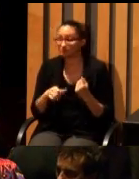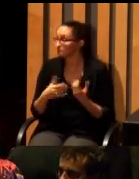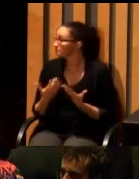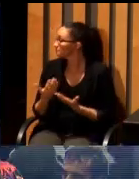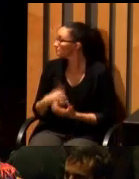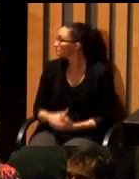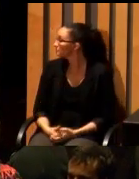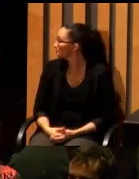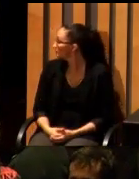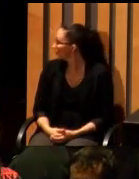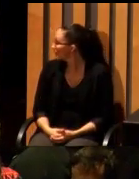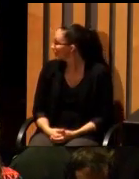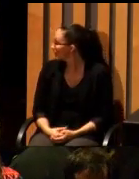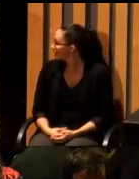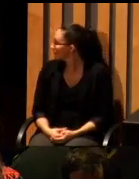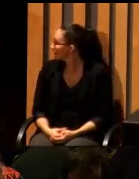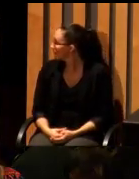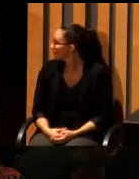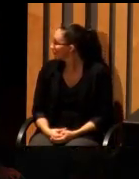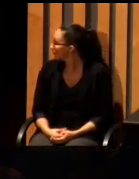general category of questions.